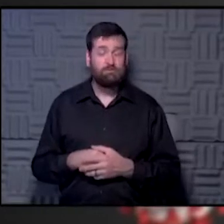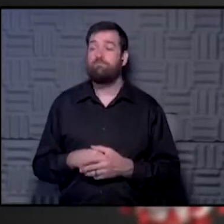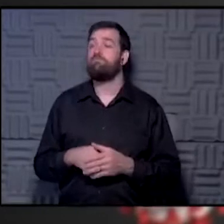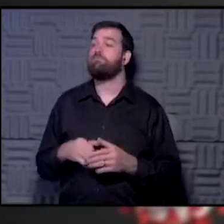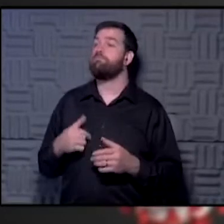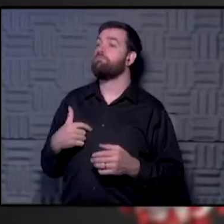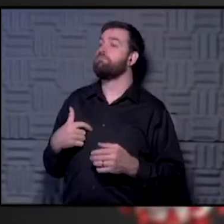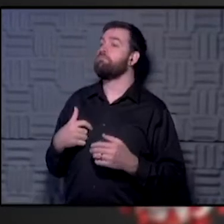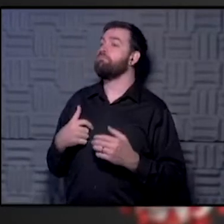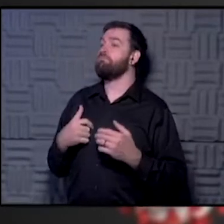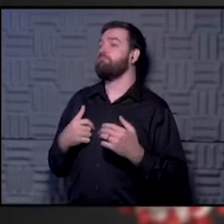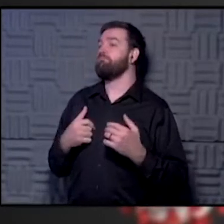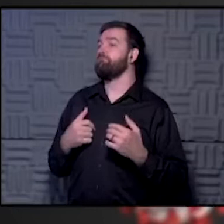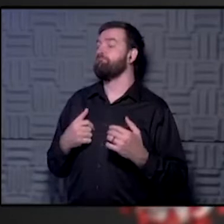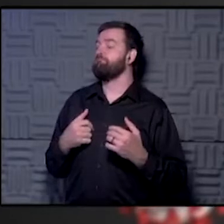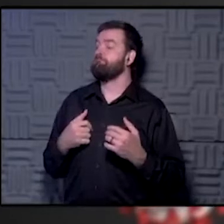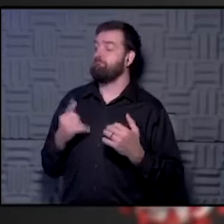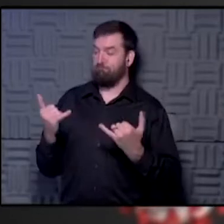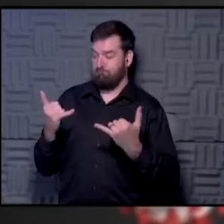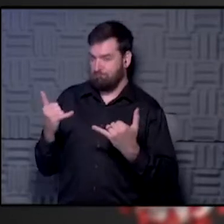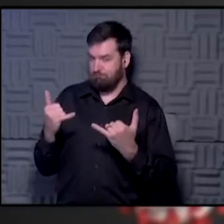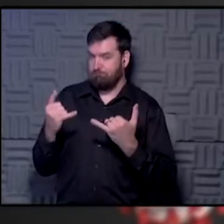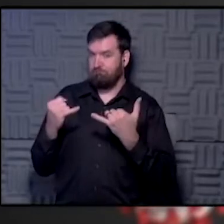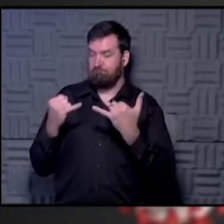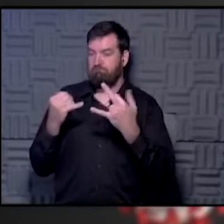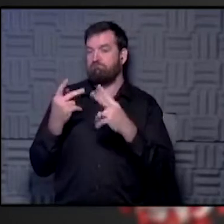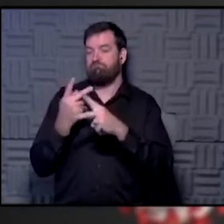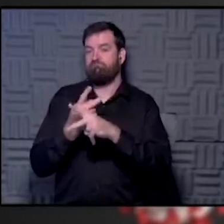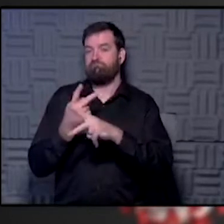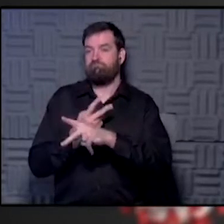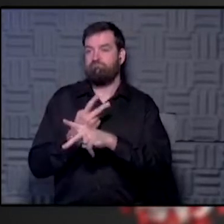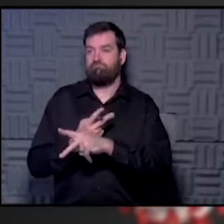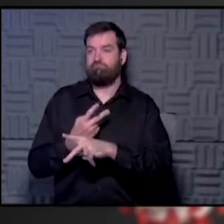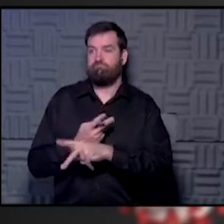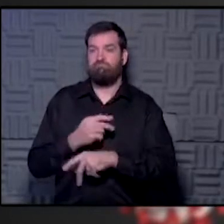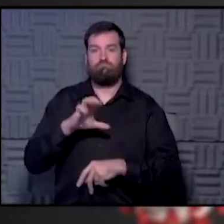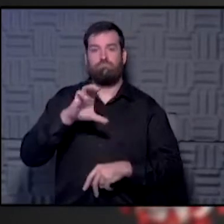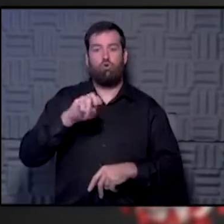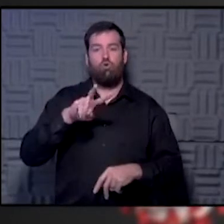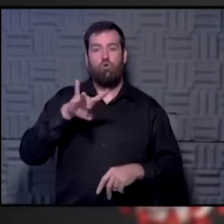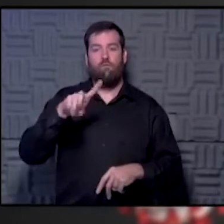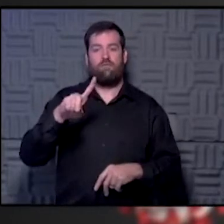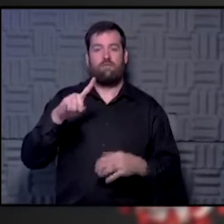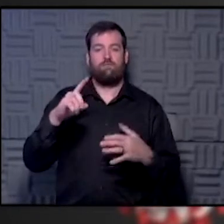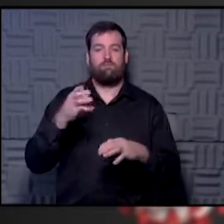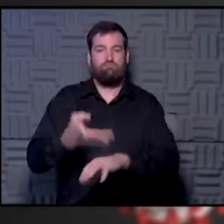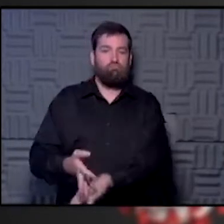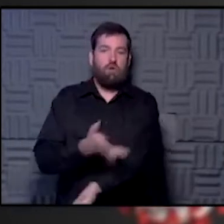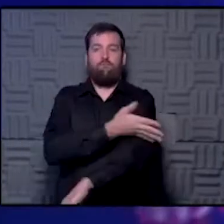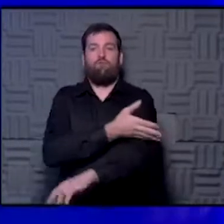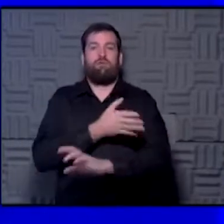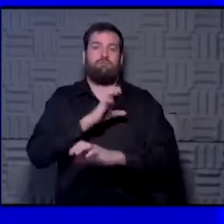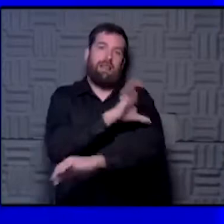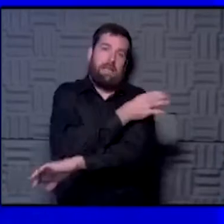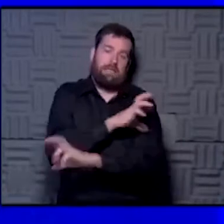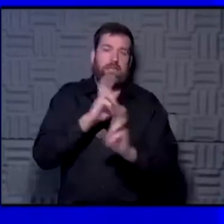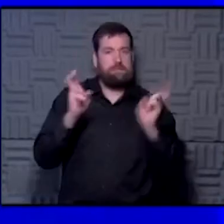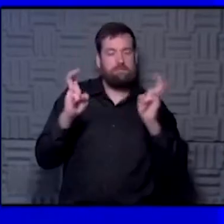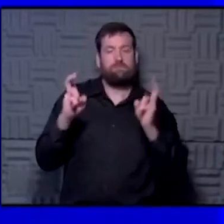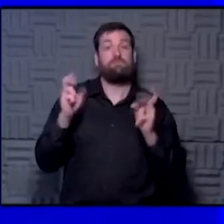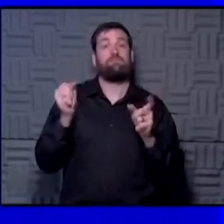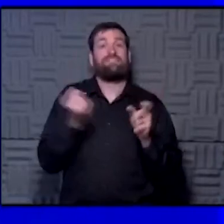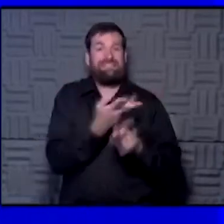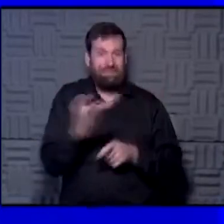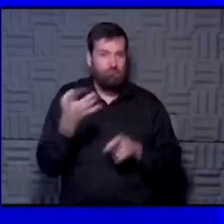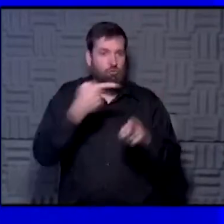are currently working on a COVID recovery clinic per se. It is